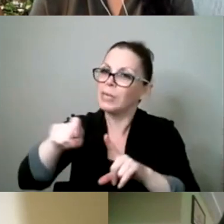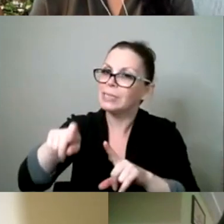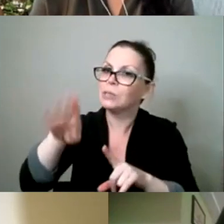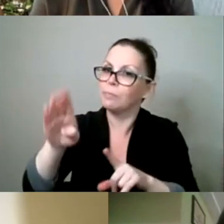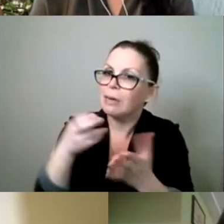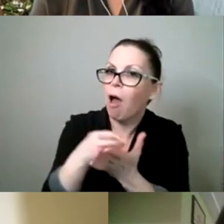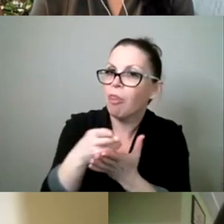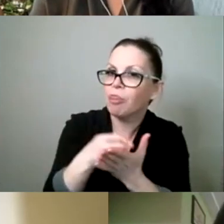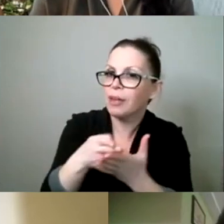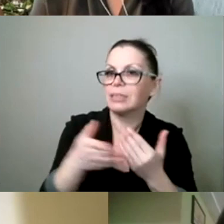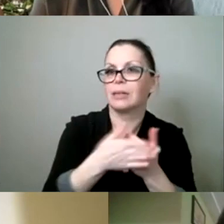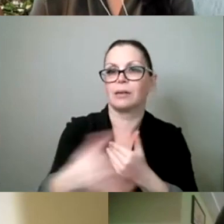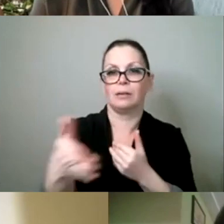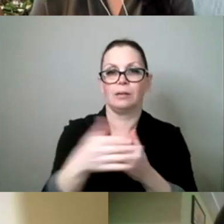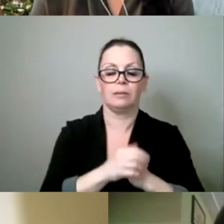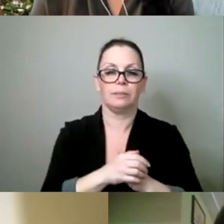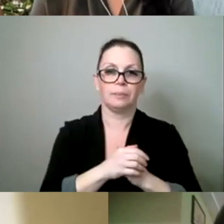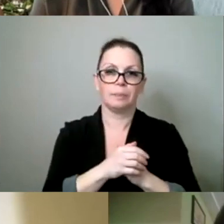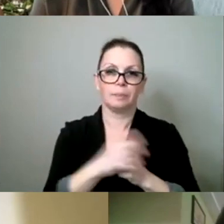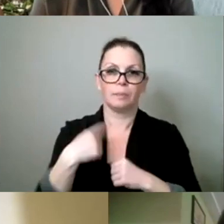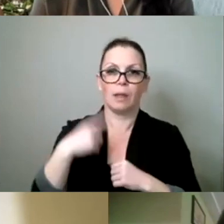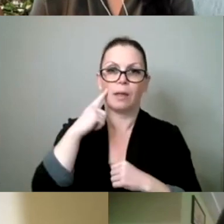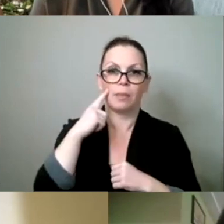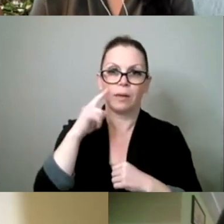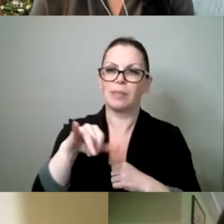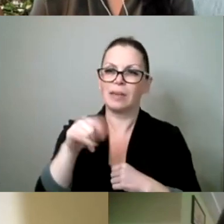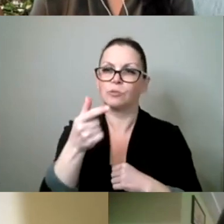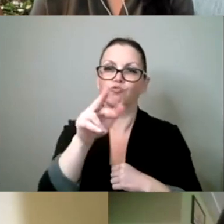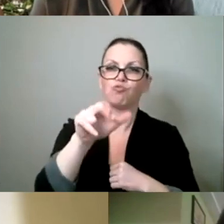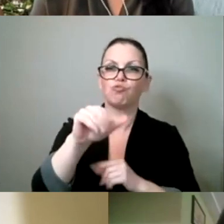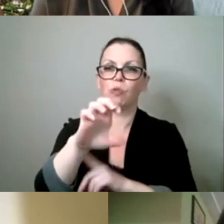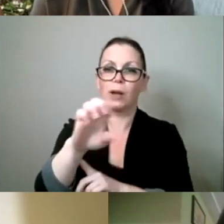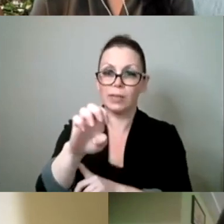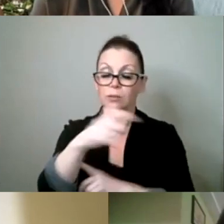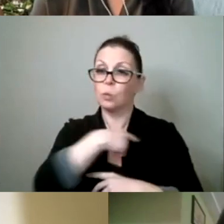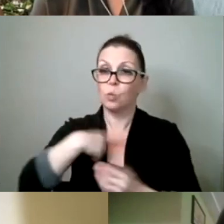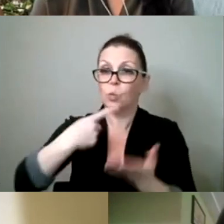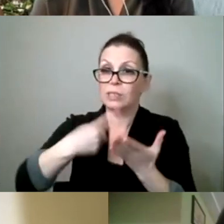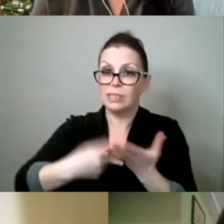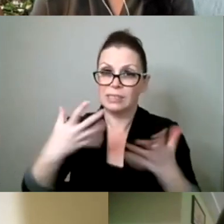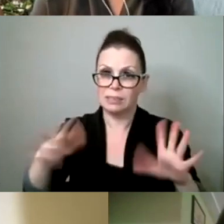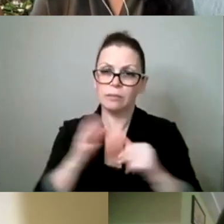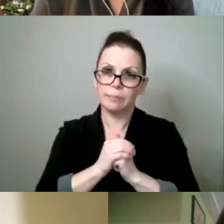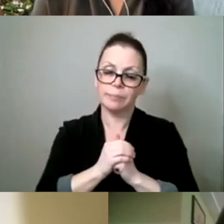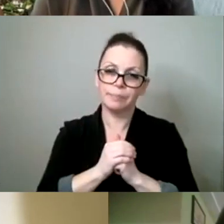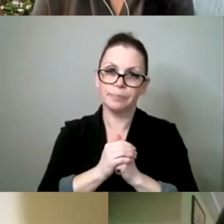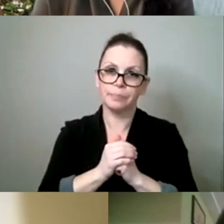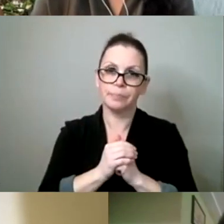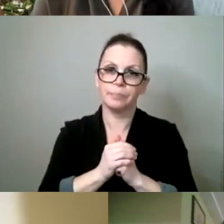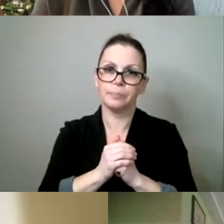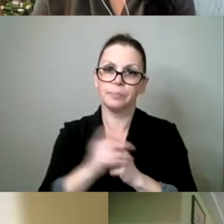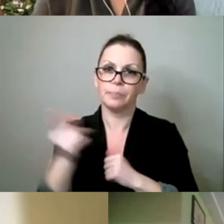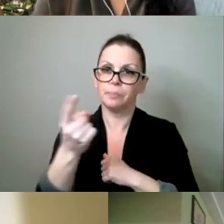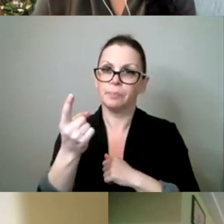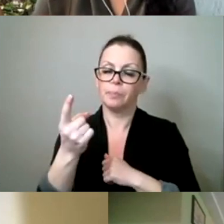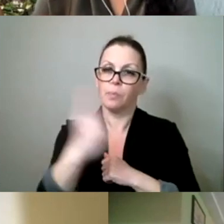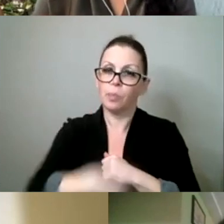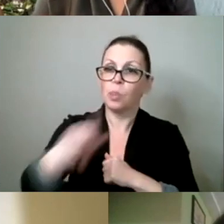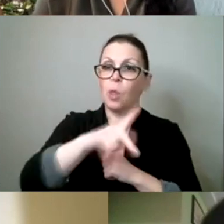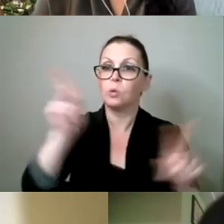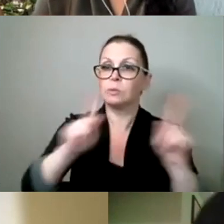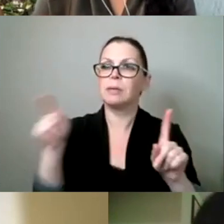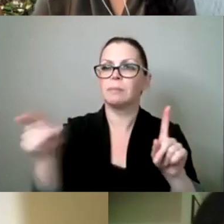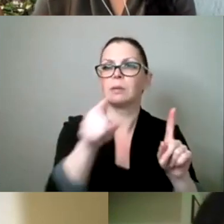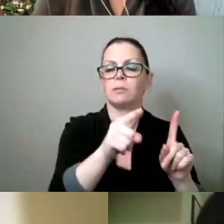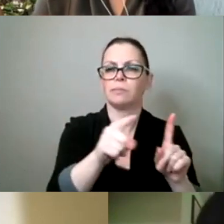know? I think that's the grace that we talk about. I think that's what it was that they stuck to what they